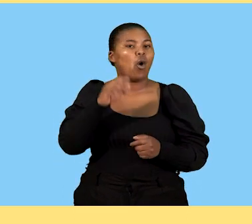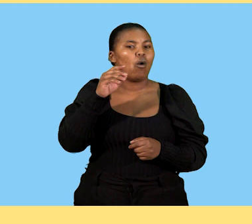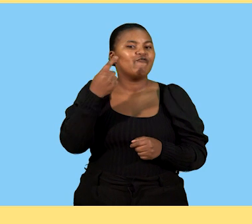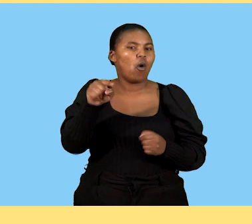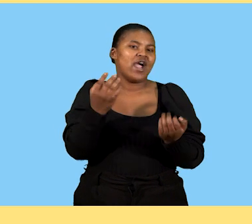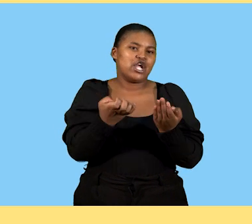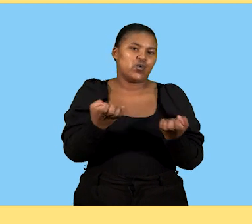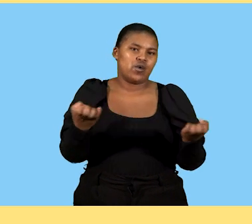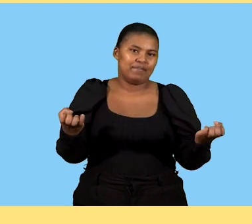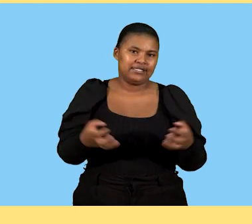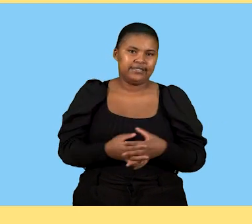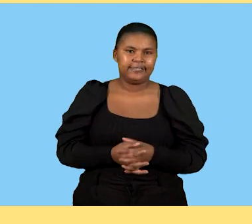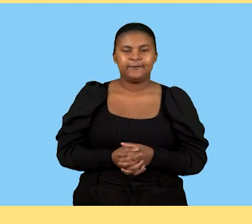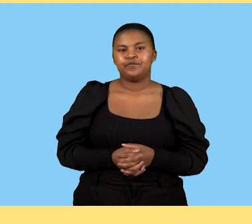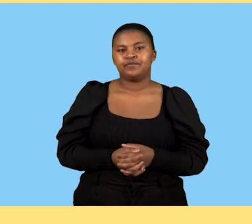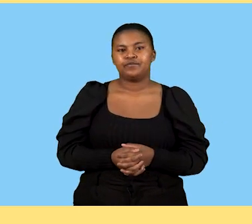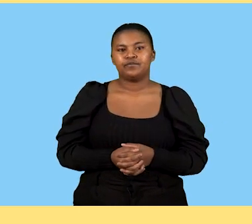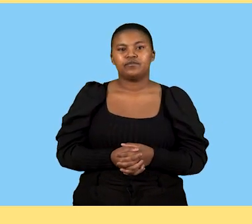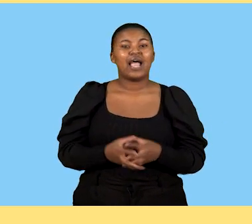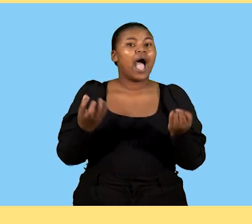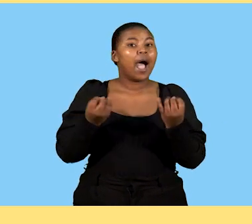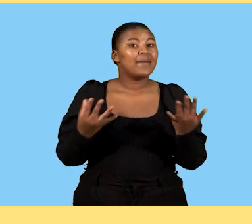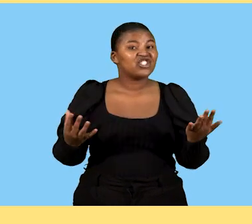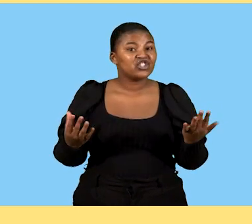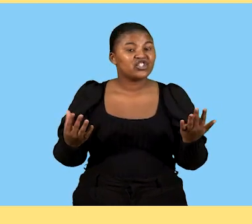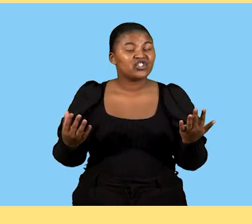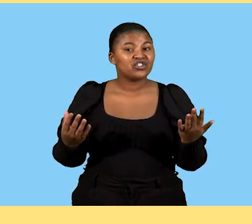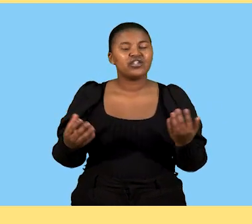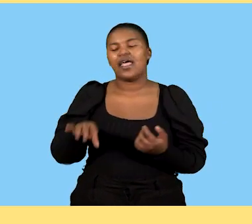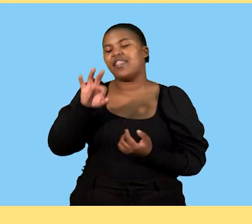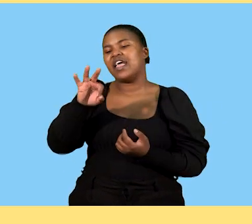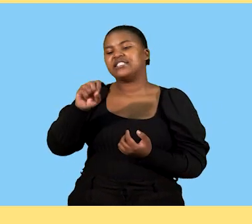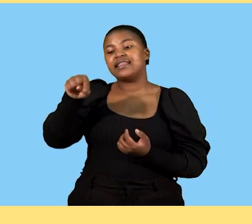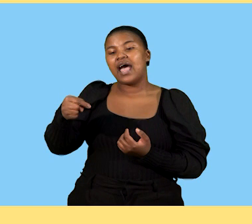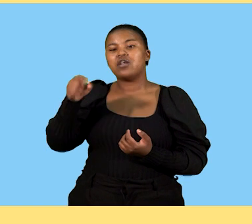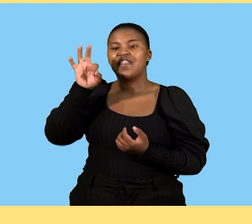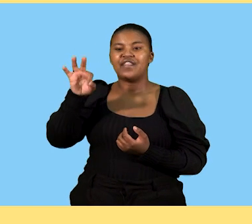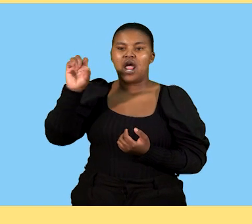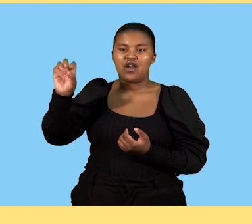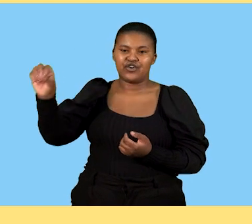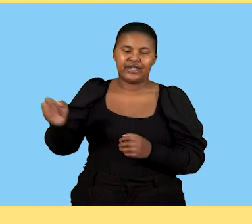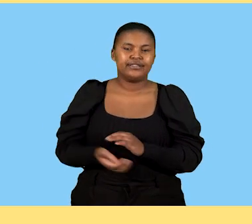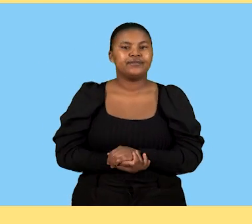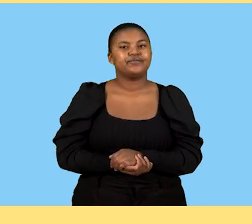on equipment. And the amount is